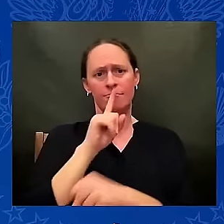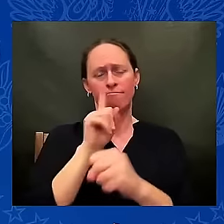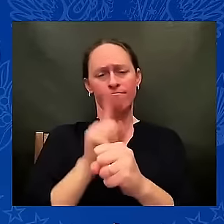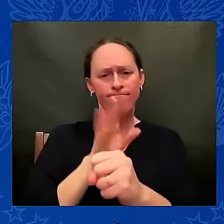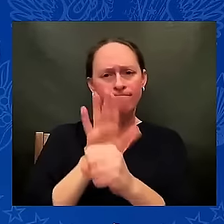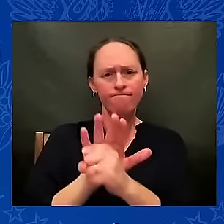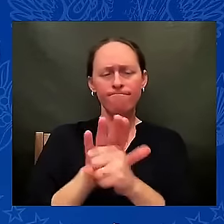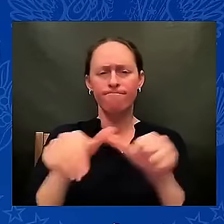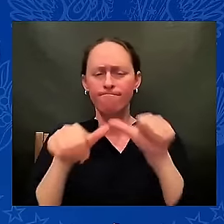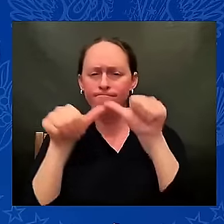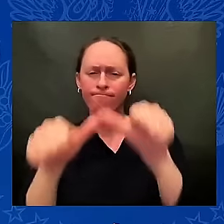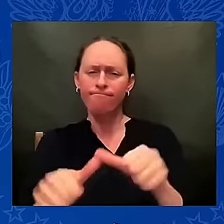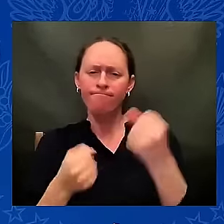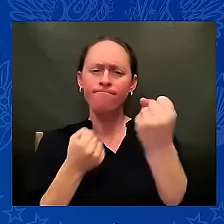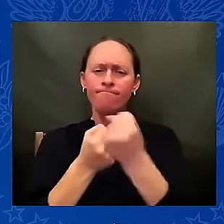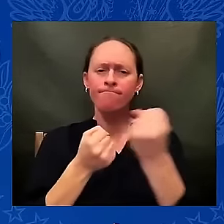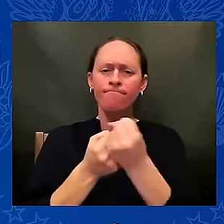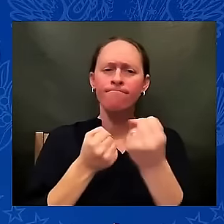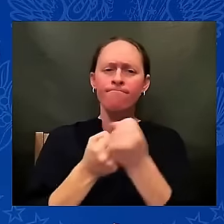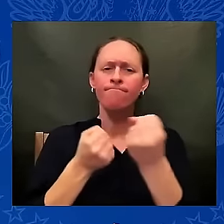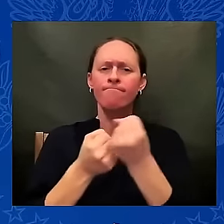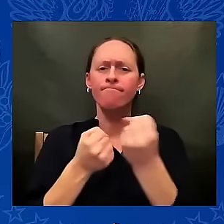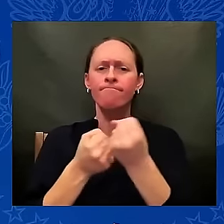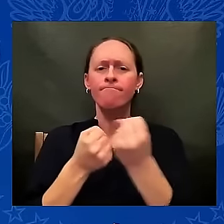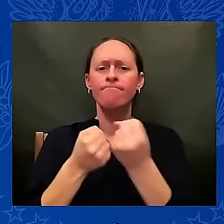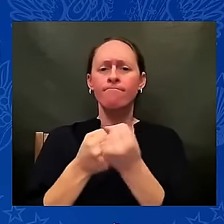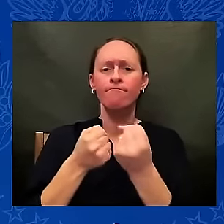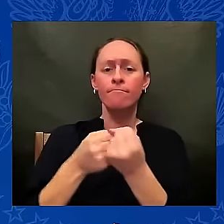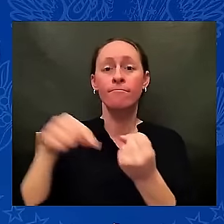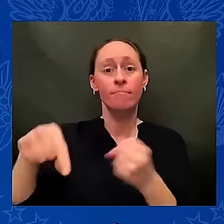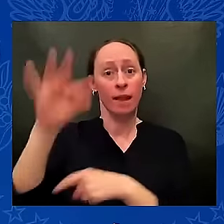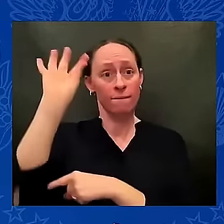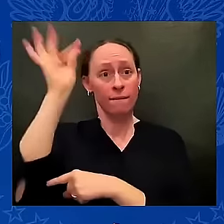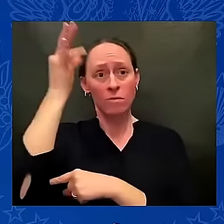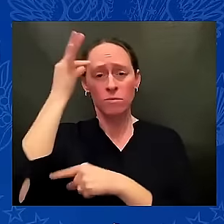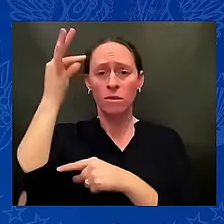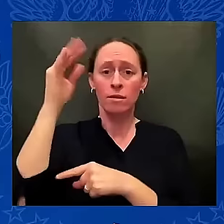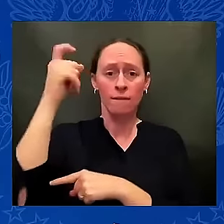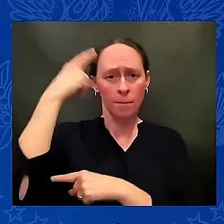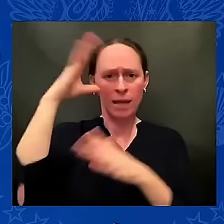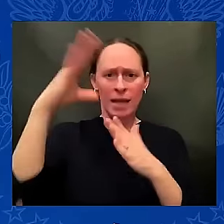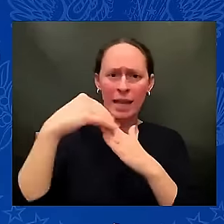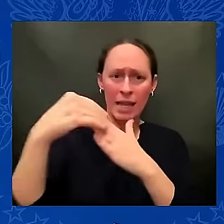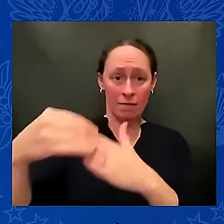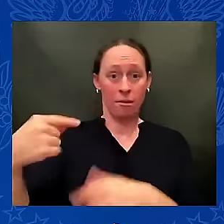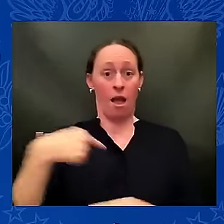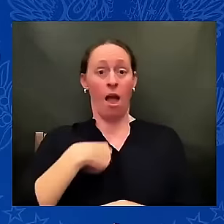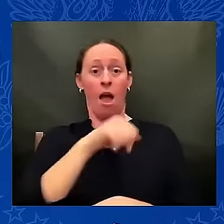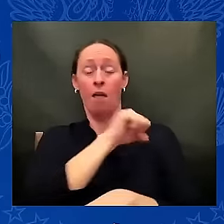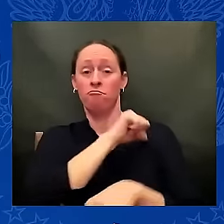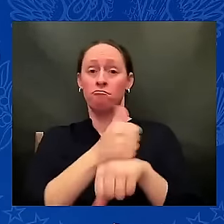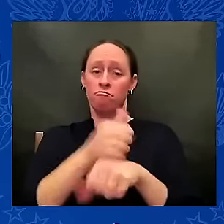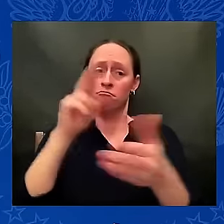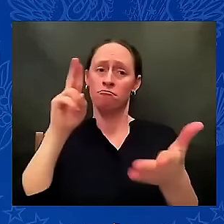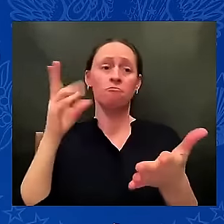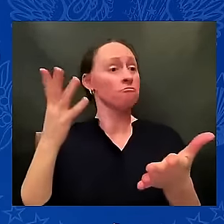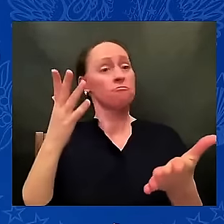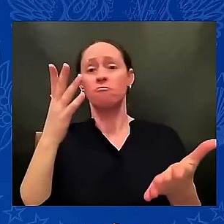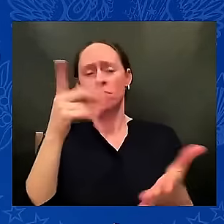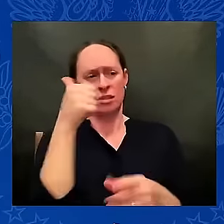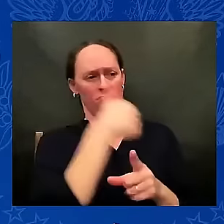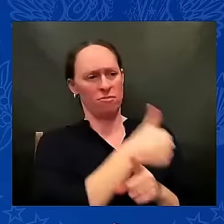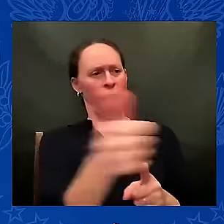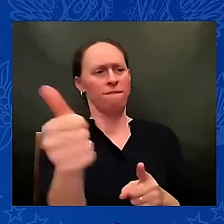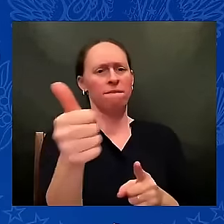I signed a groundbreaking executive order to give tribes more autonomy to make your own decisions, requiring federal